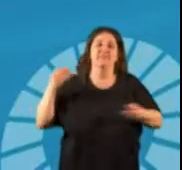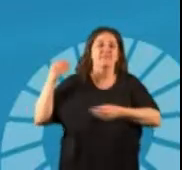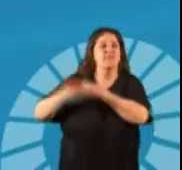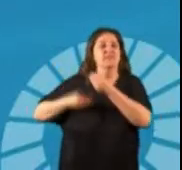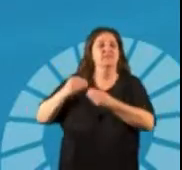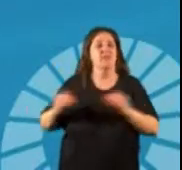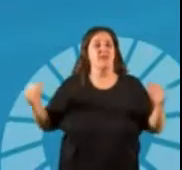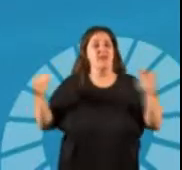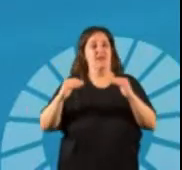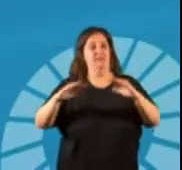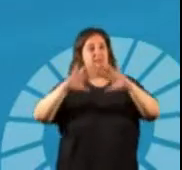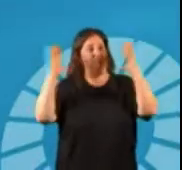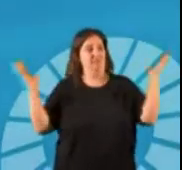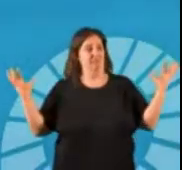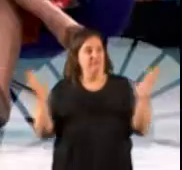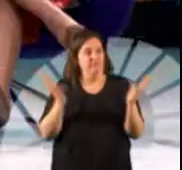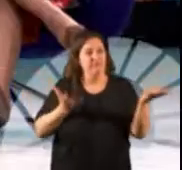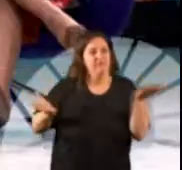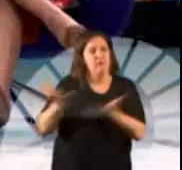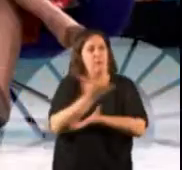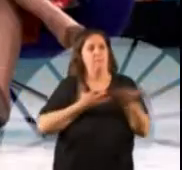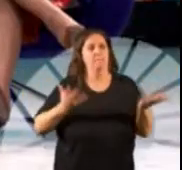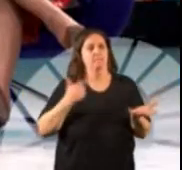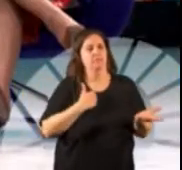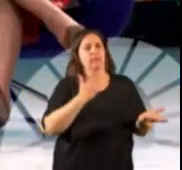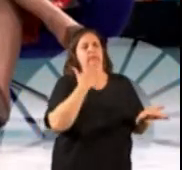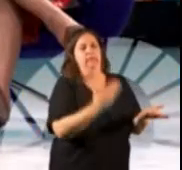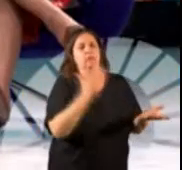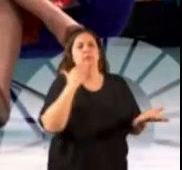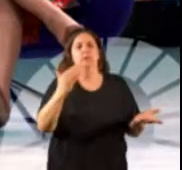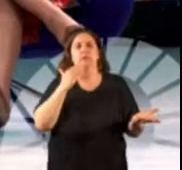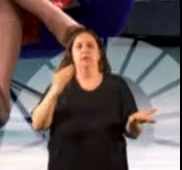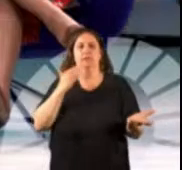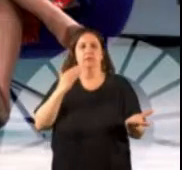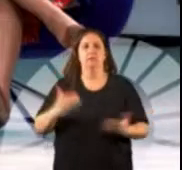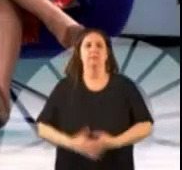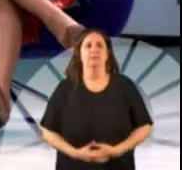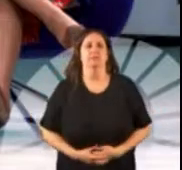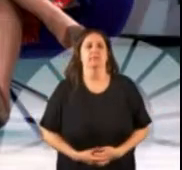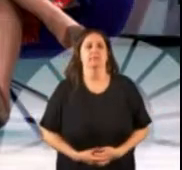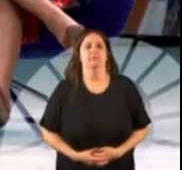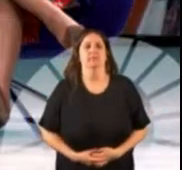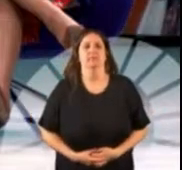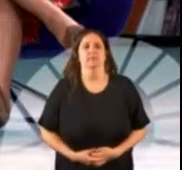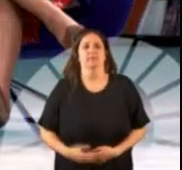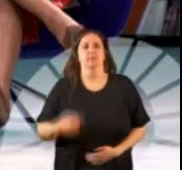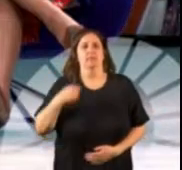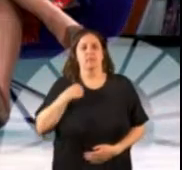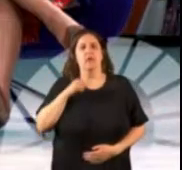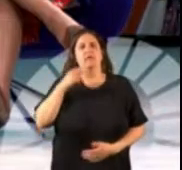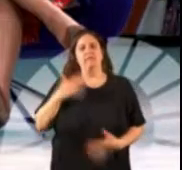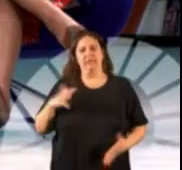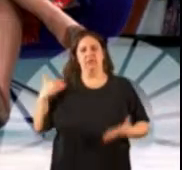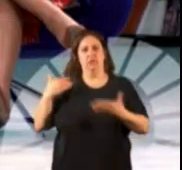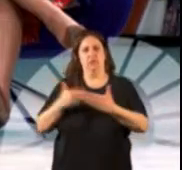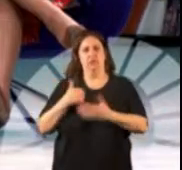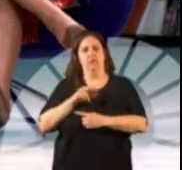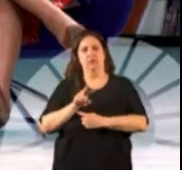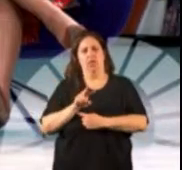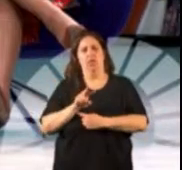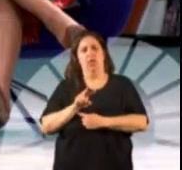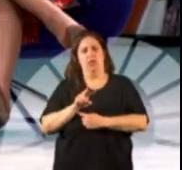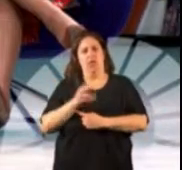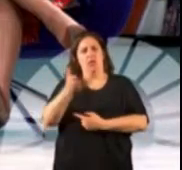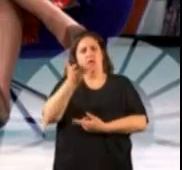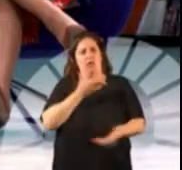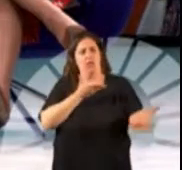and exacerbated the deep and persistent inequalities around the world, particularly for women and girls. And the impacts have been